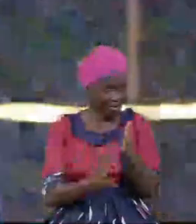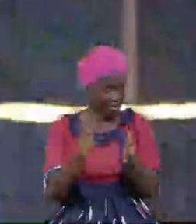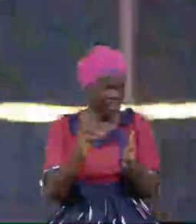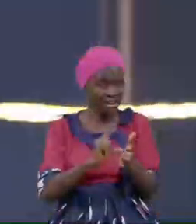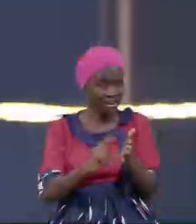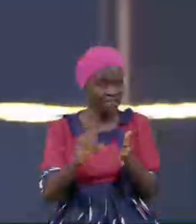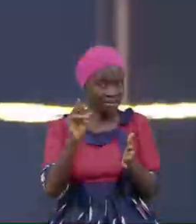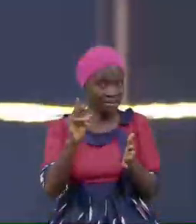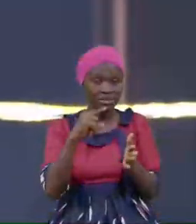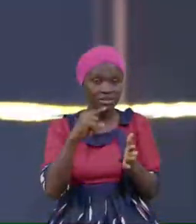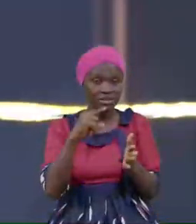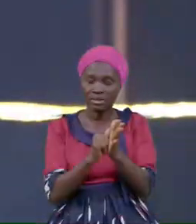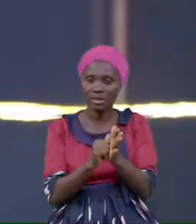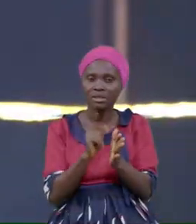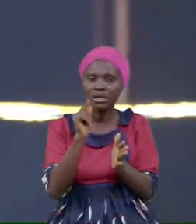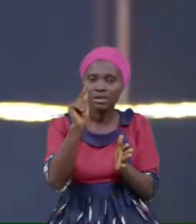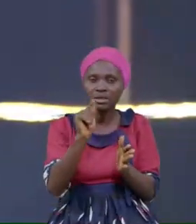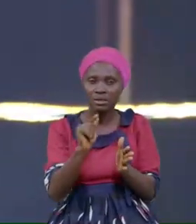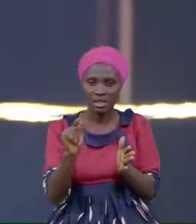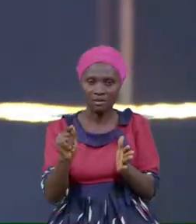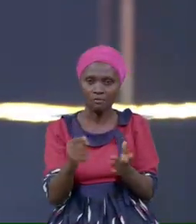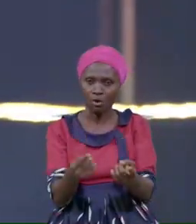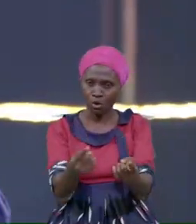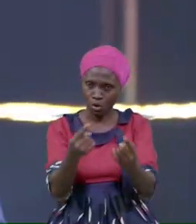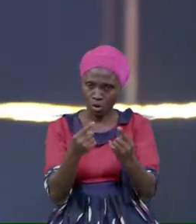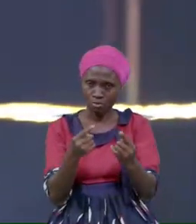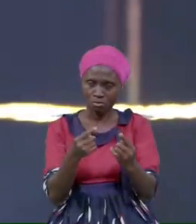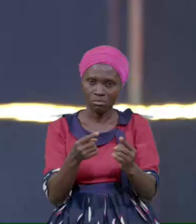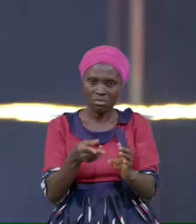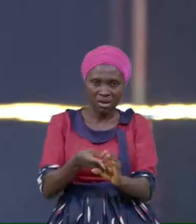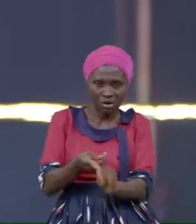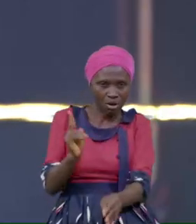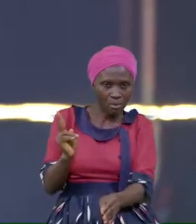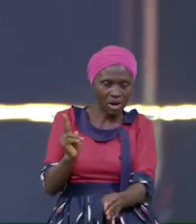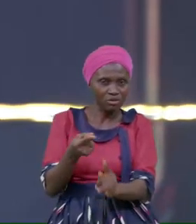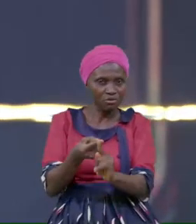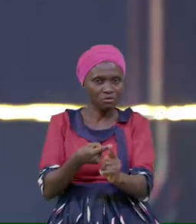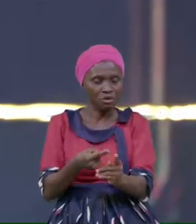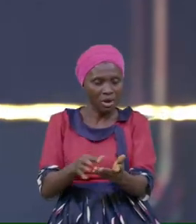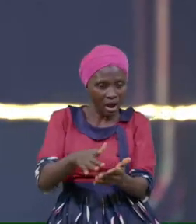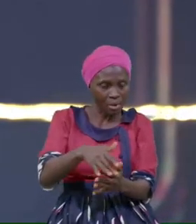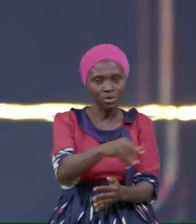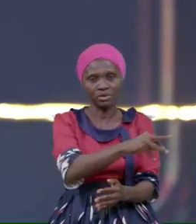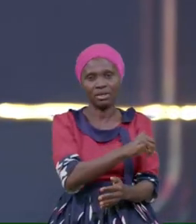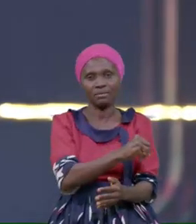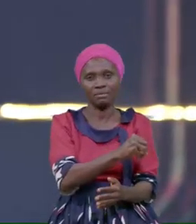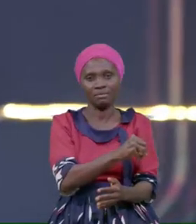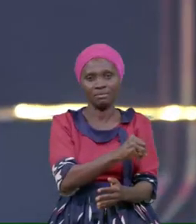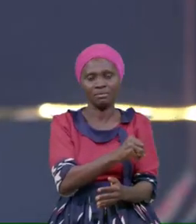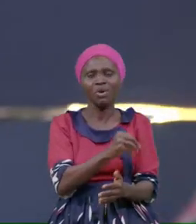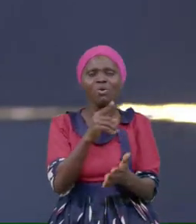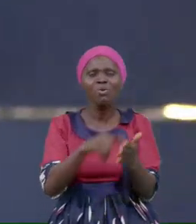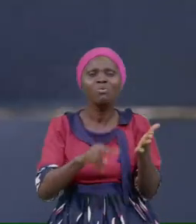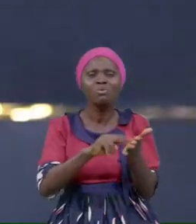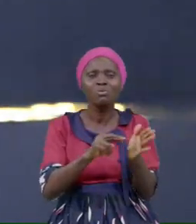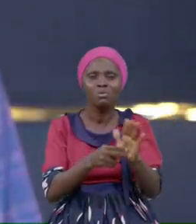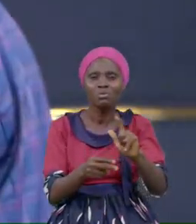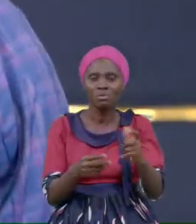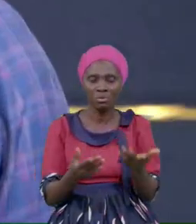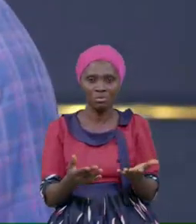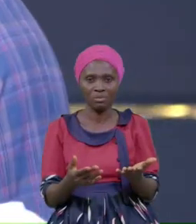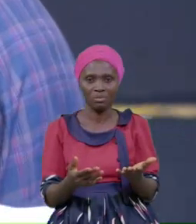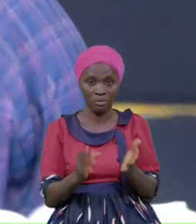Wherefore, come out from among them. What does that mean? Let's say, for